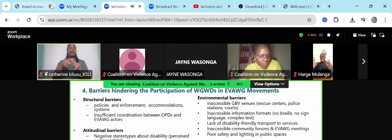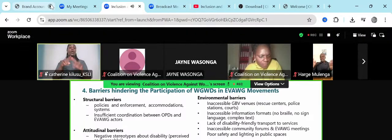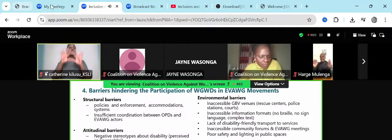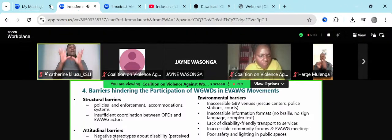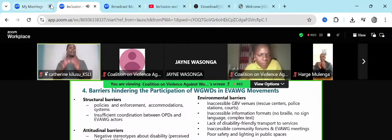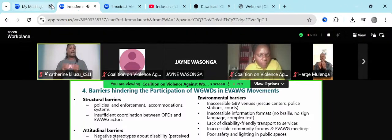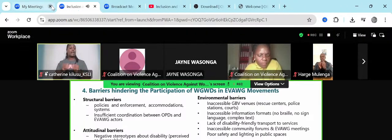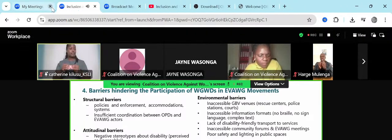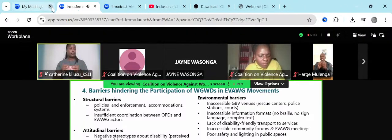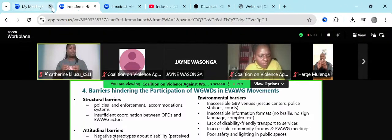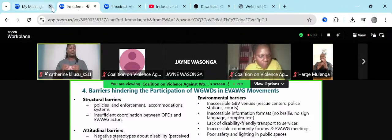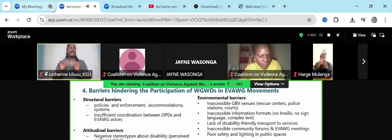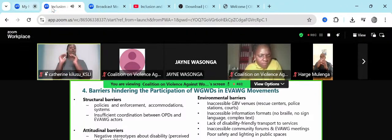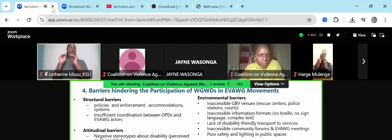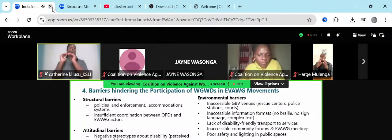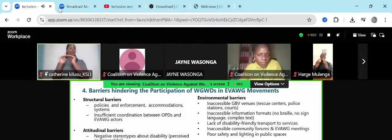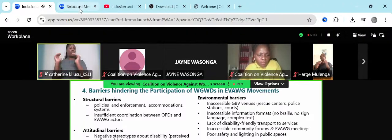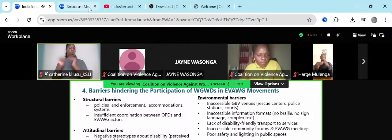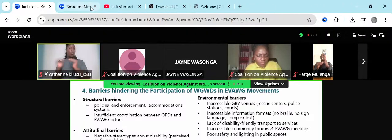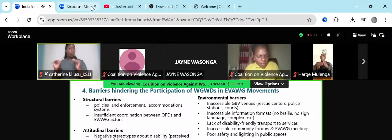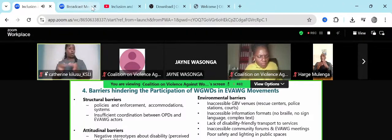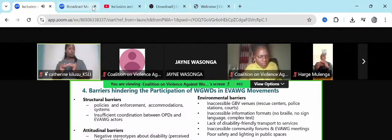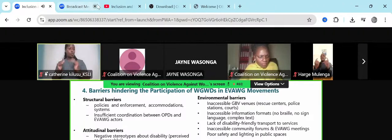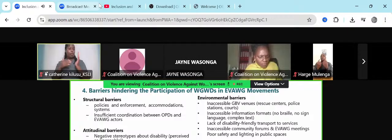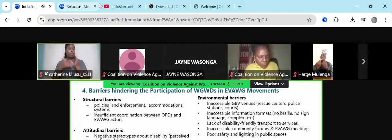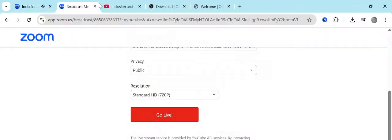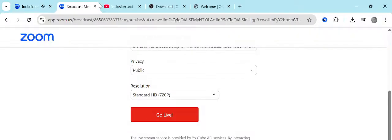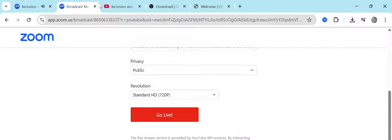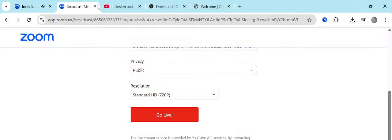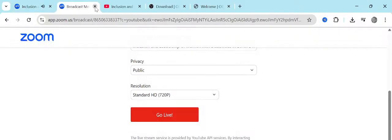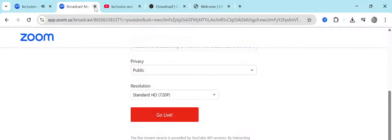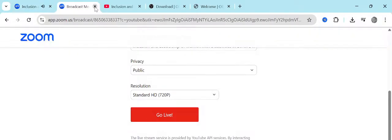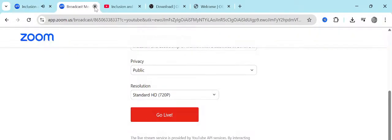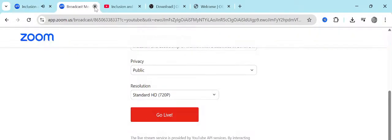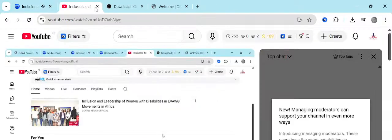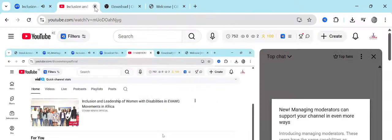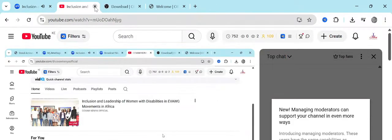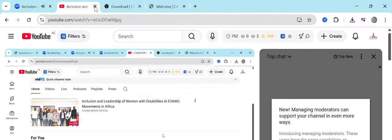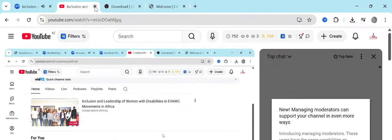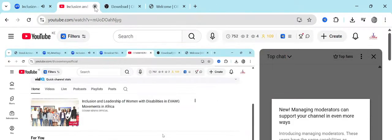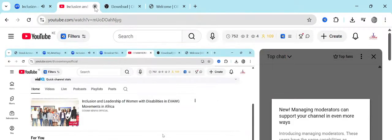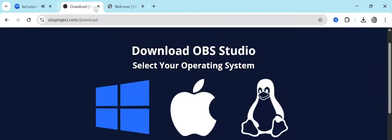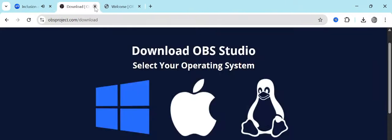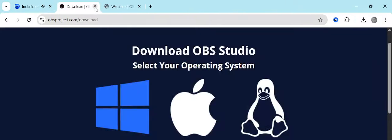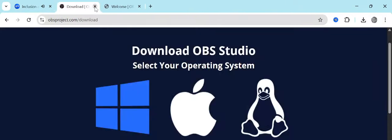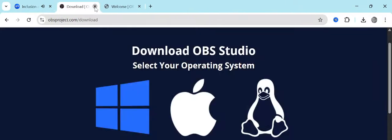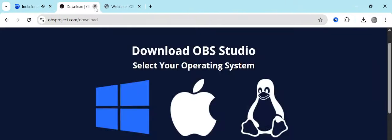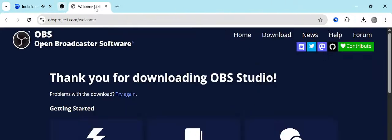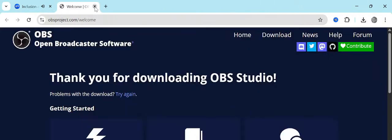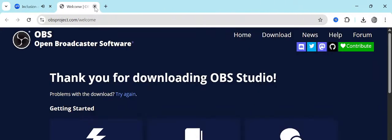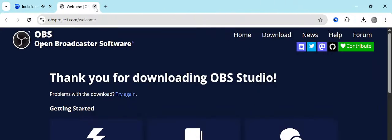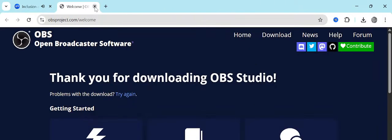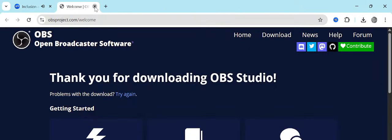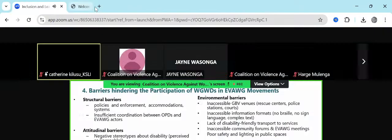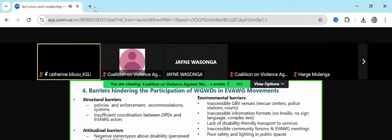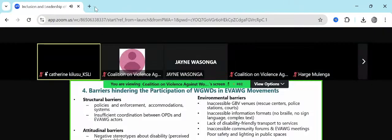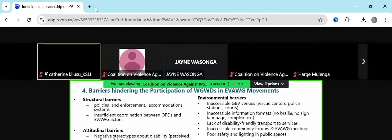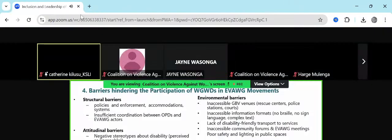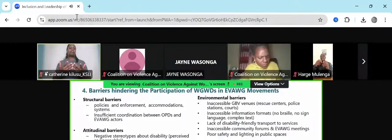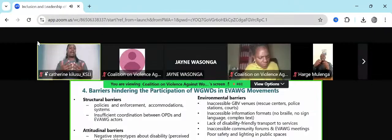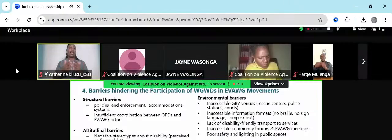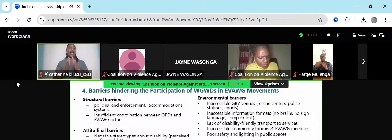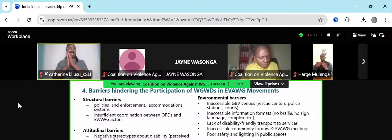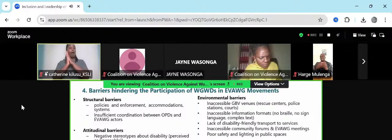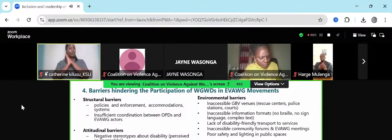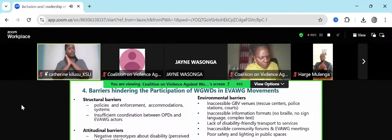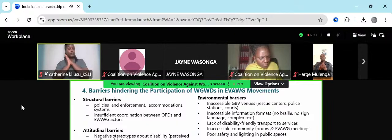structural barriers, policies and enforcement accommodation system, that is still lacking. There is